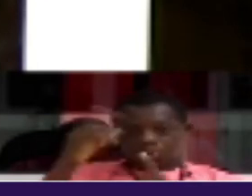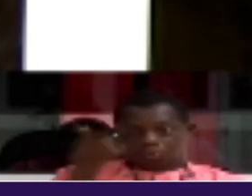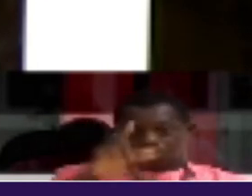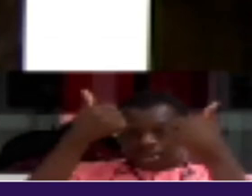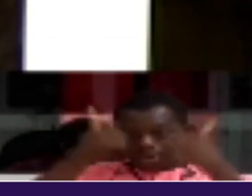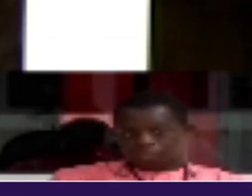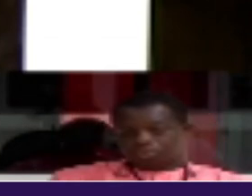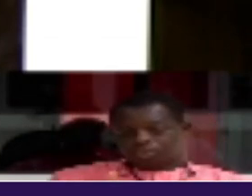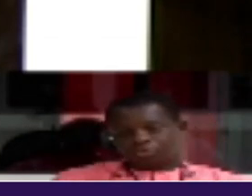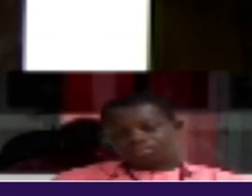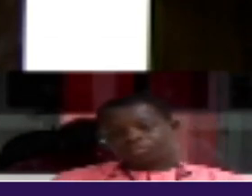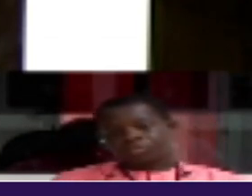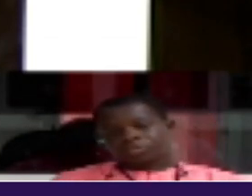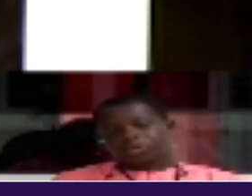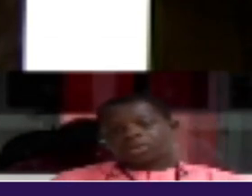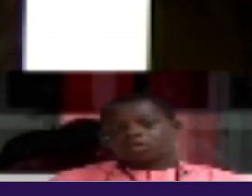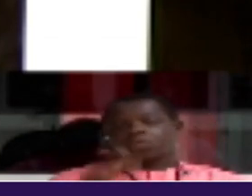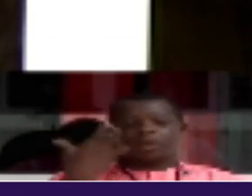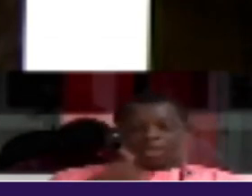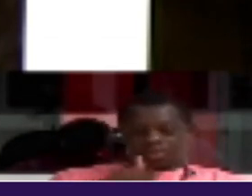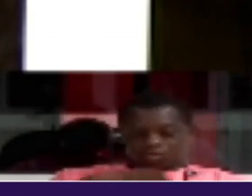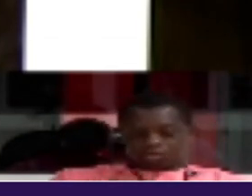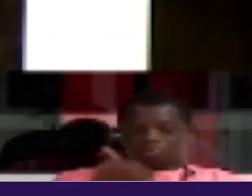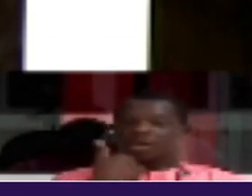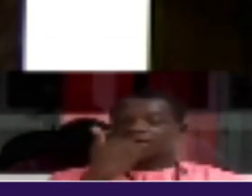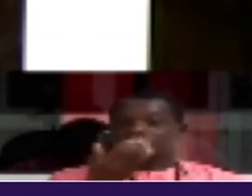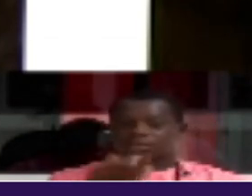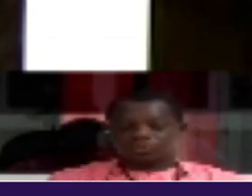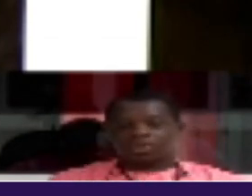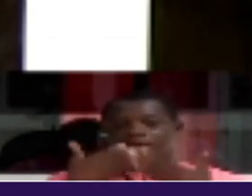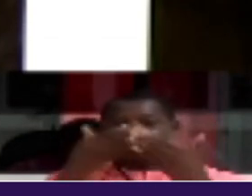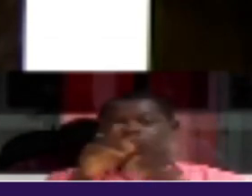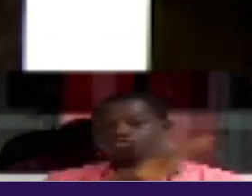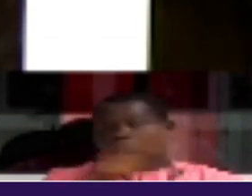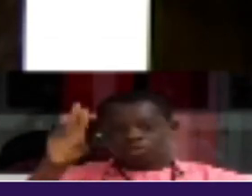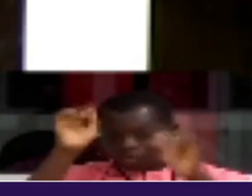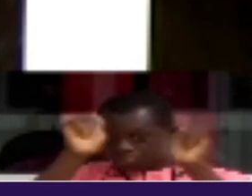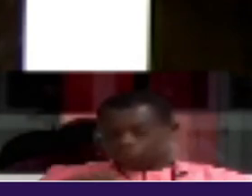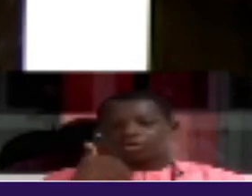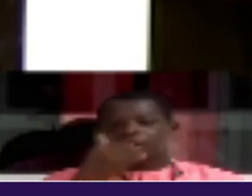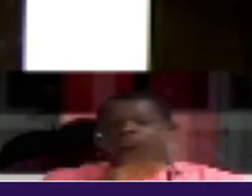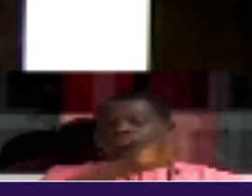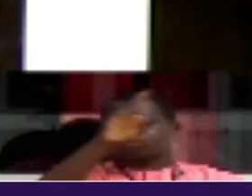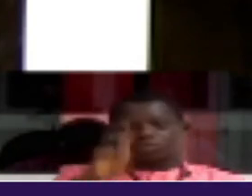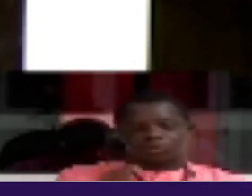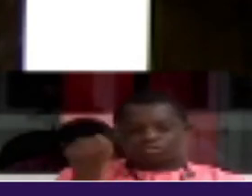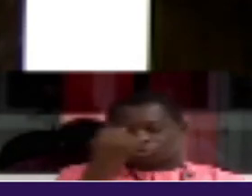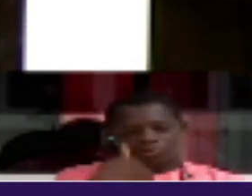happened. So when I wanted to ask, they tell me that I should not ask questions because me, I ask too much of